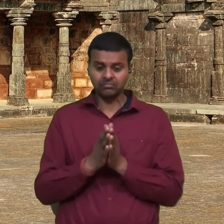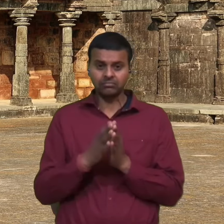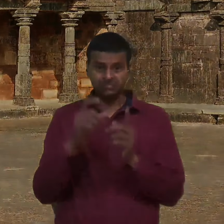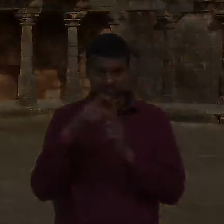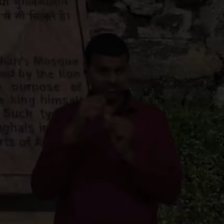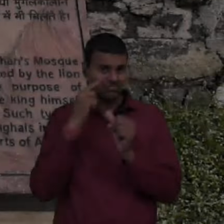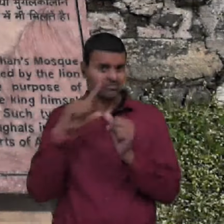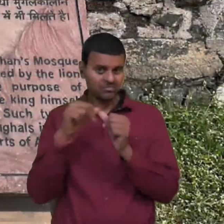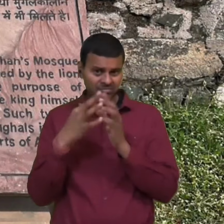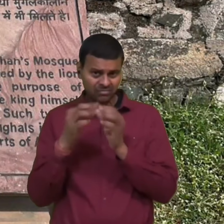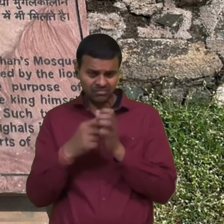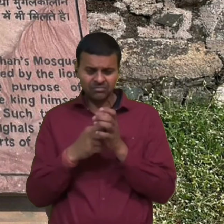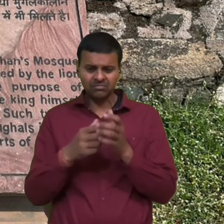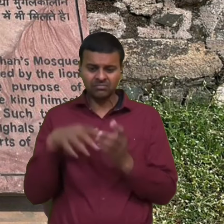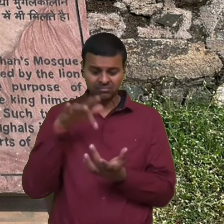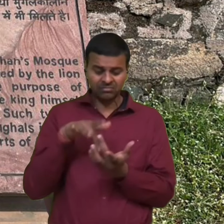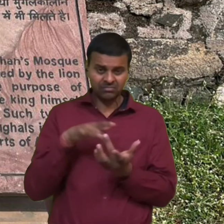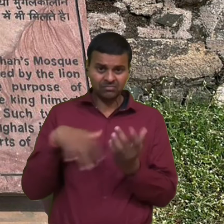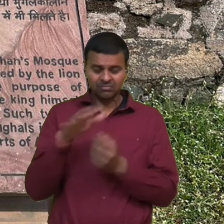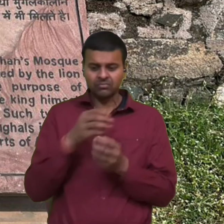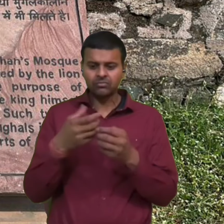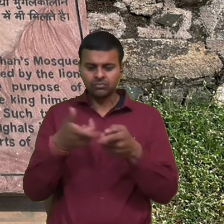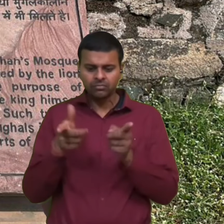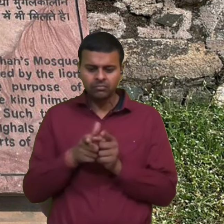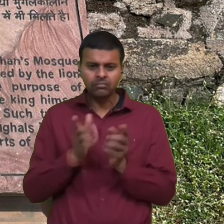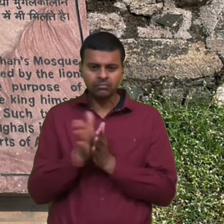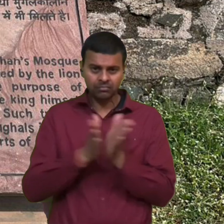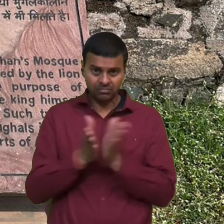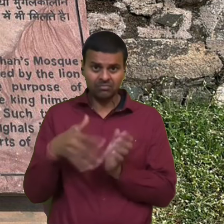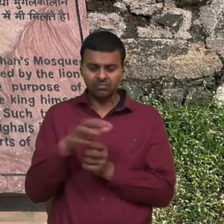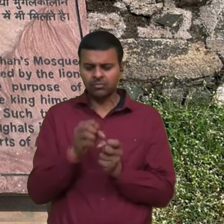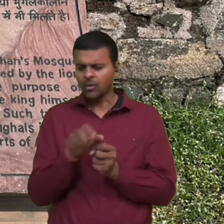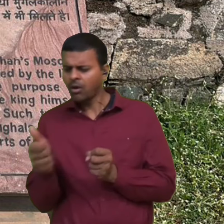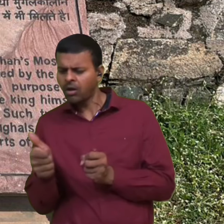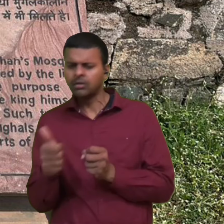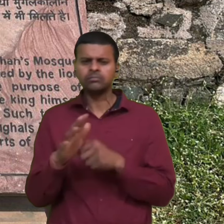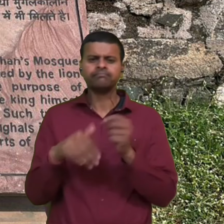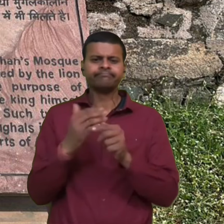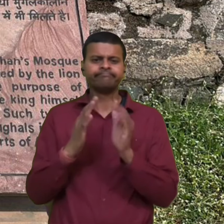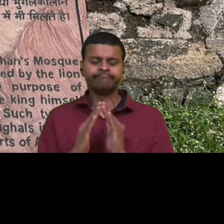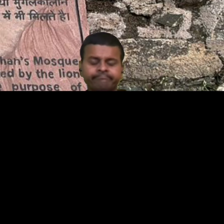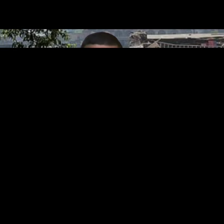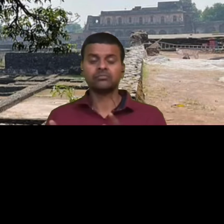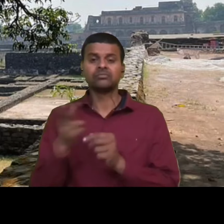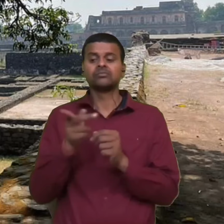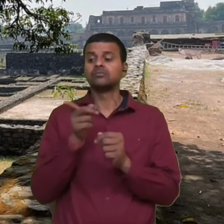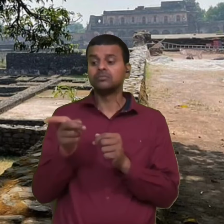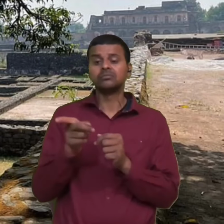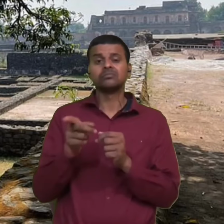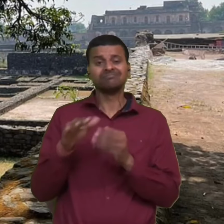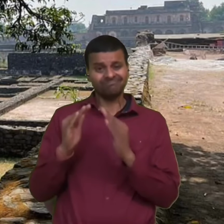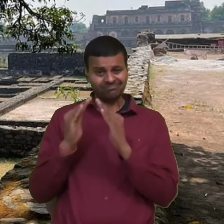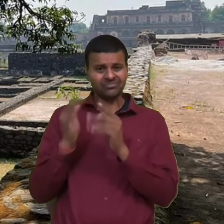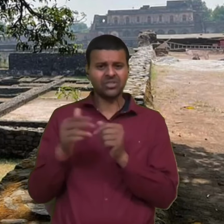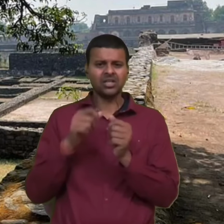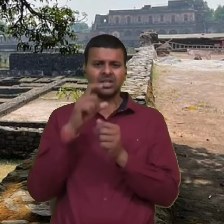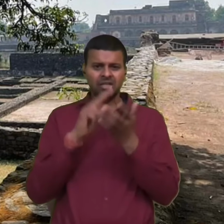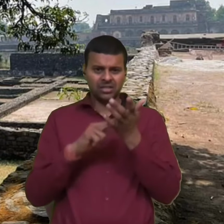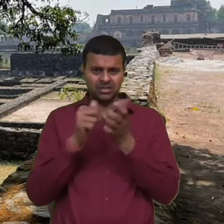craftsmanship influence. Nahar Jharoka, to the east of Dilawar Khan's mosque, is a